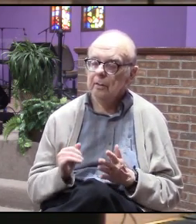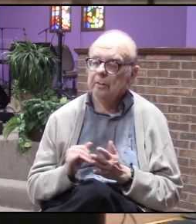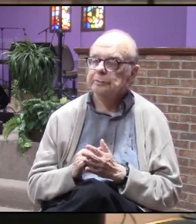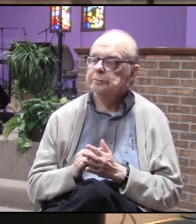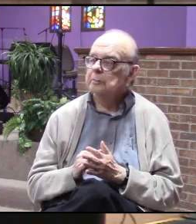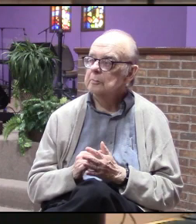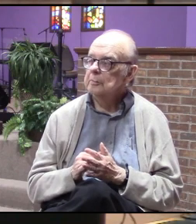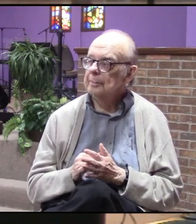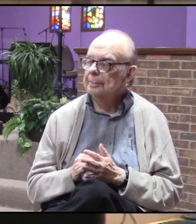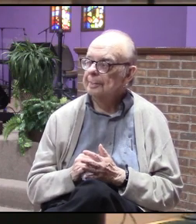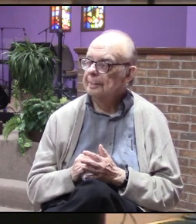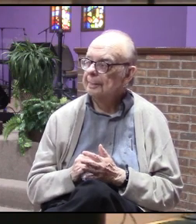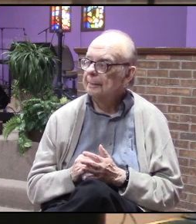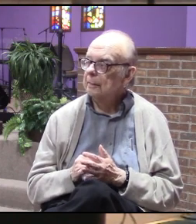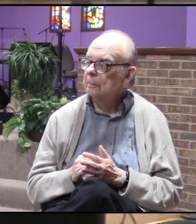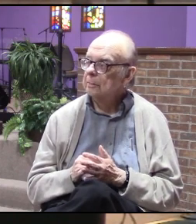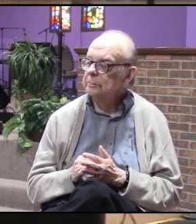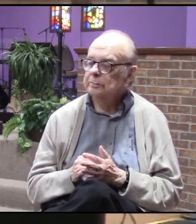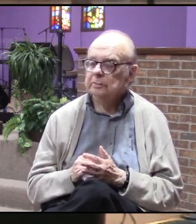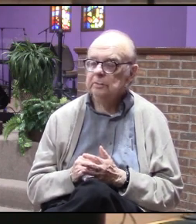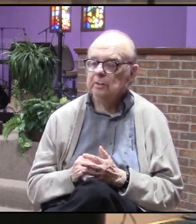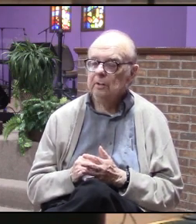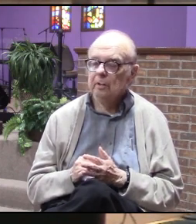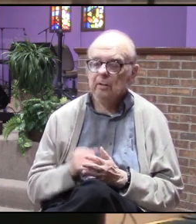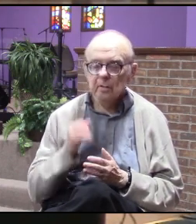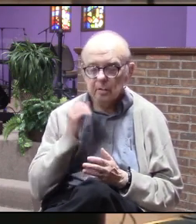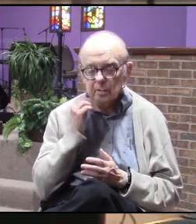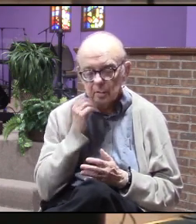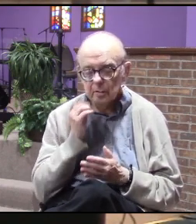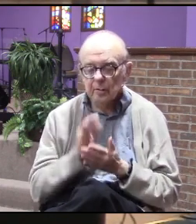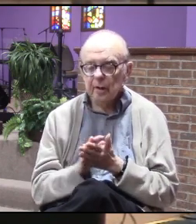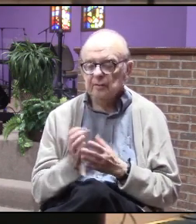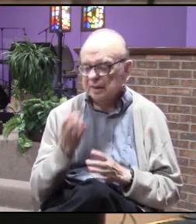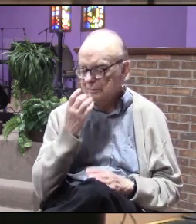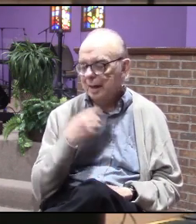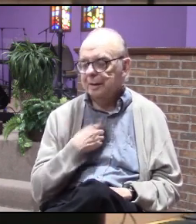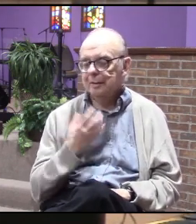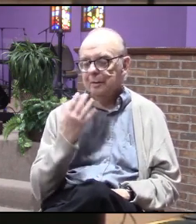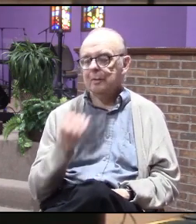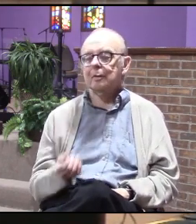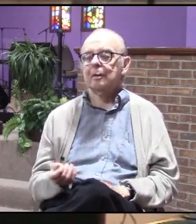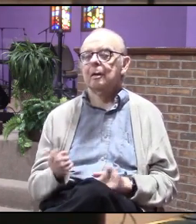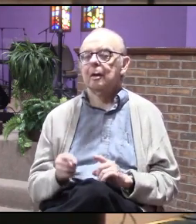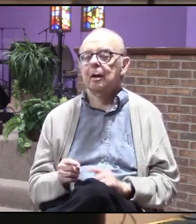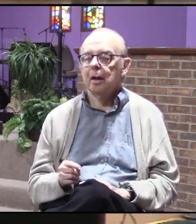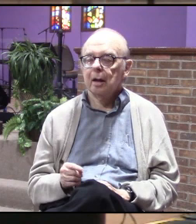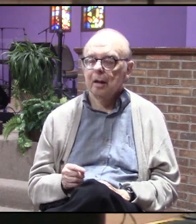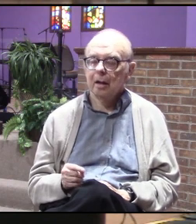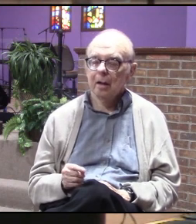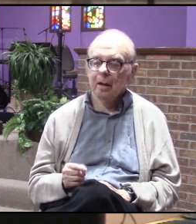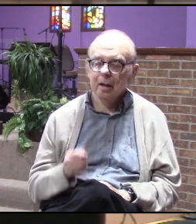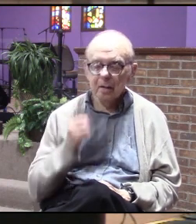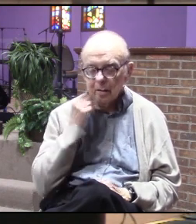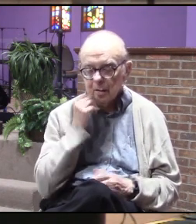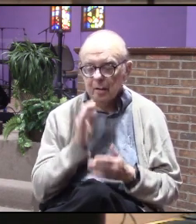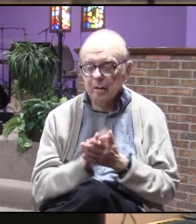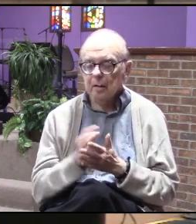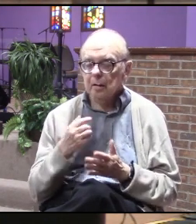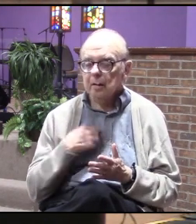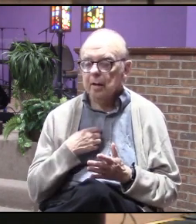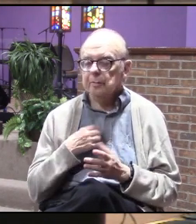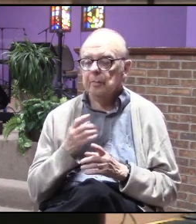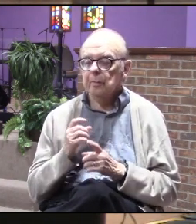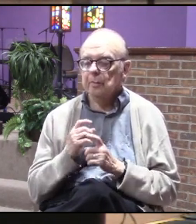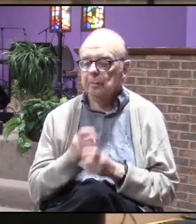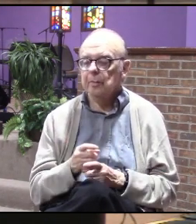And that is this. And Diana gets mad at me because when she and I wrap